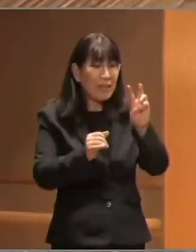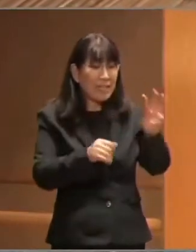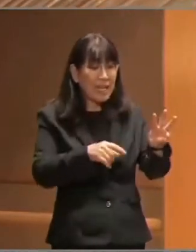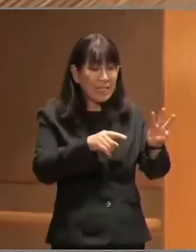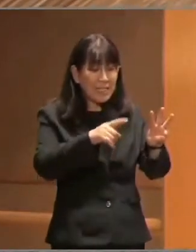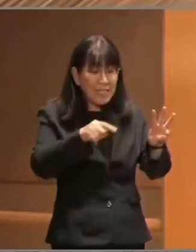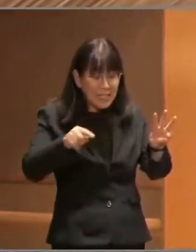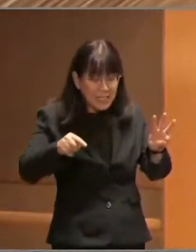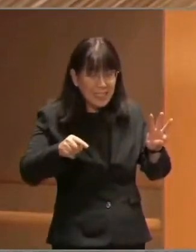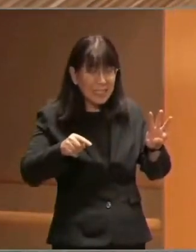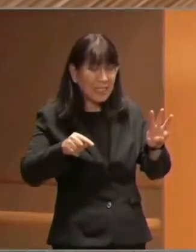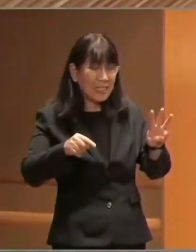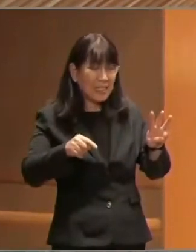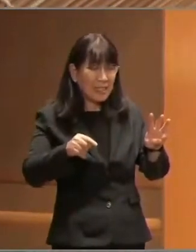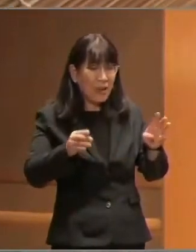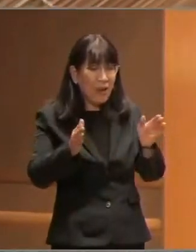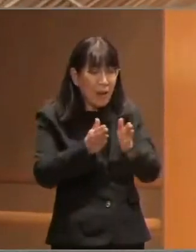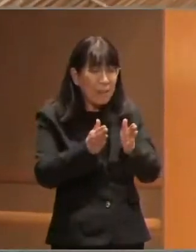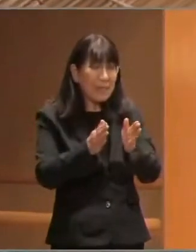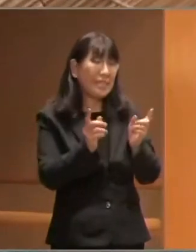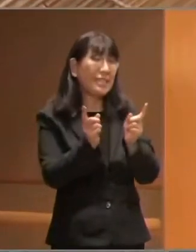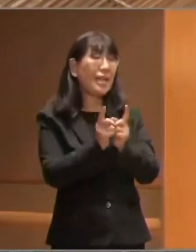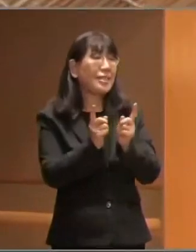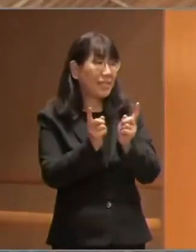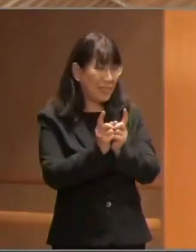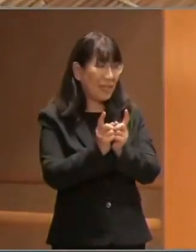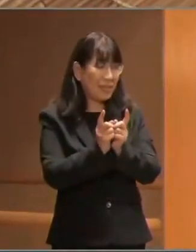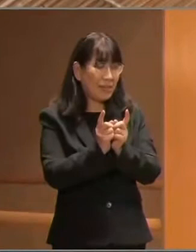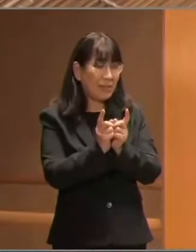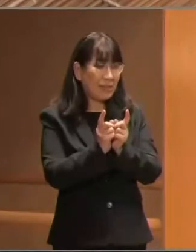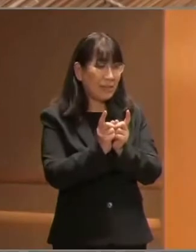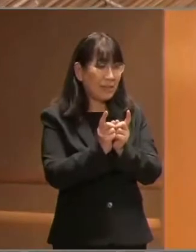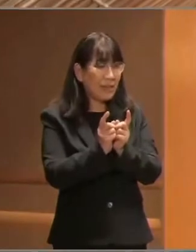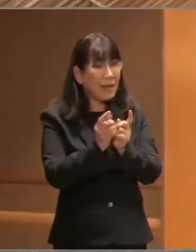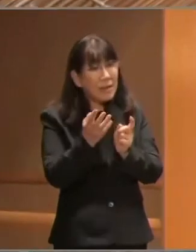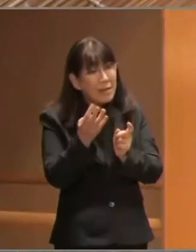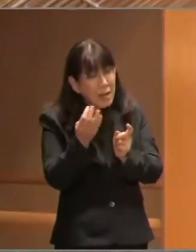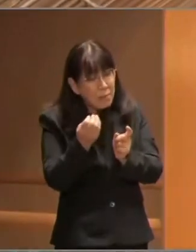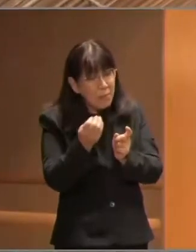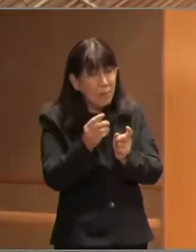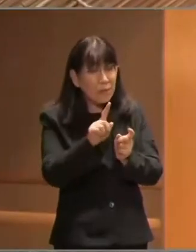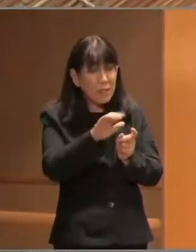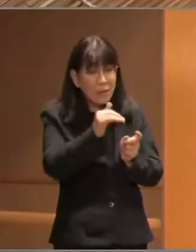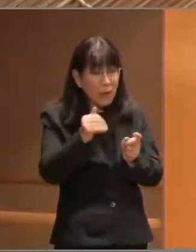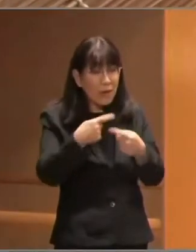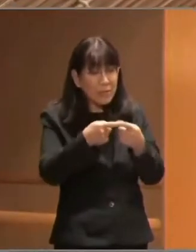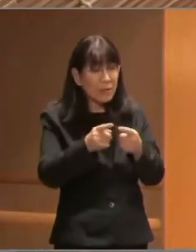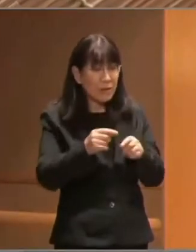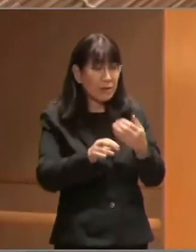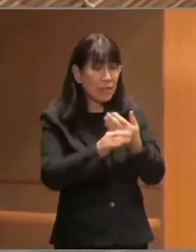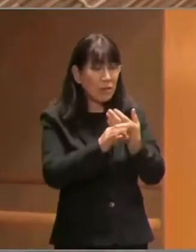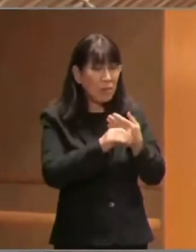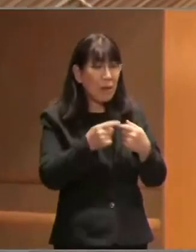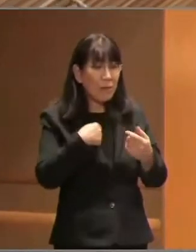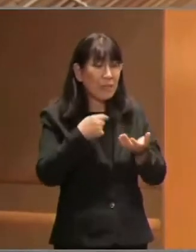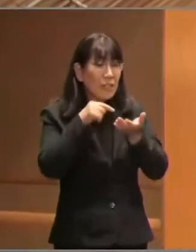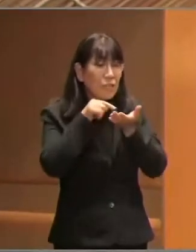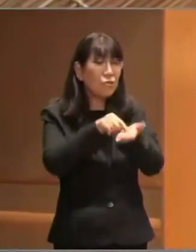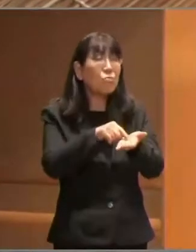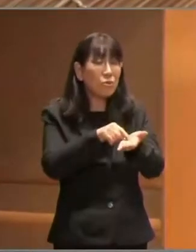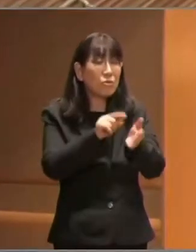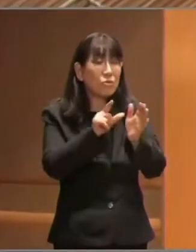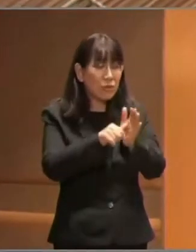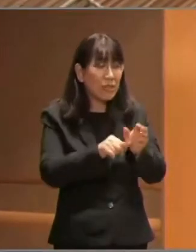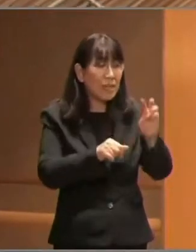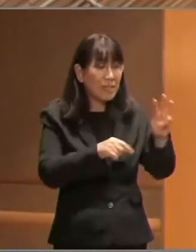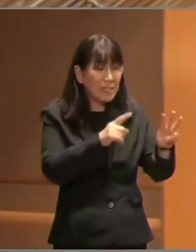And professionals say that within a 3 centimeter width, how many bamboo strings can come in. And when I place